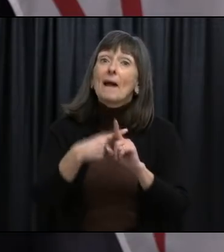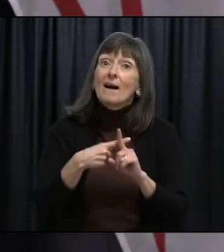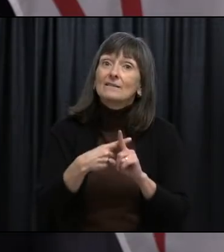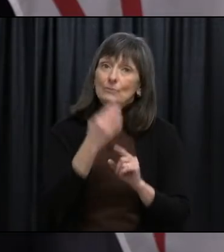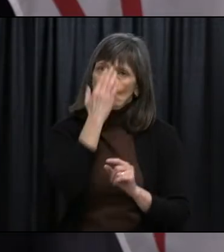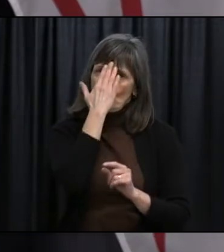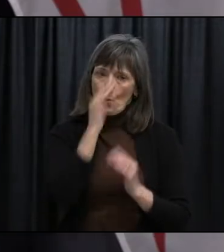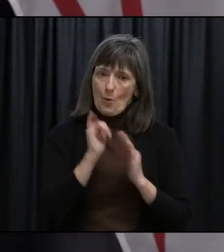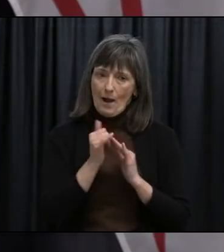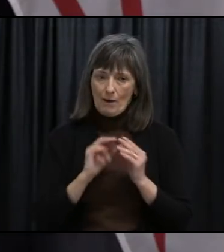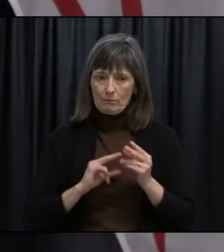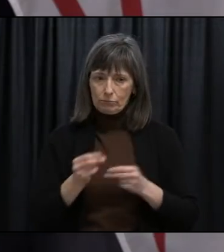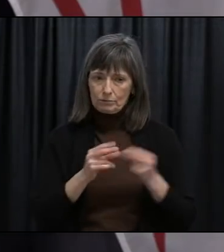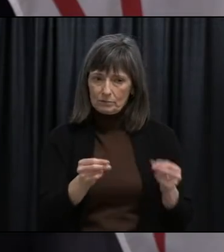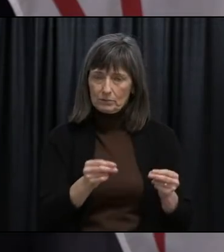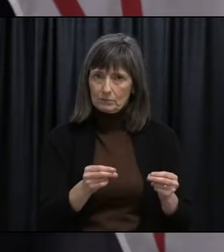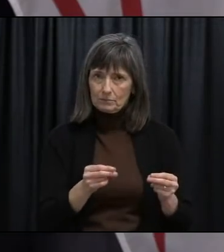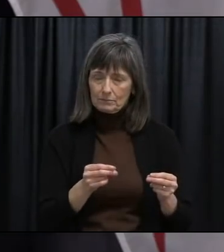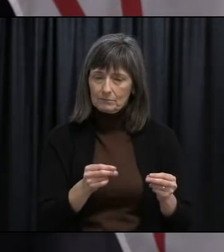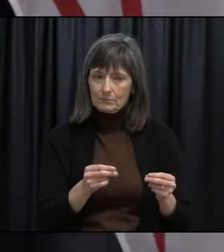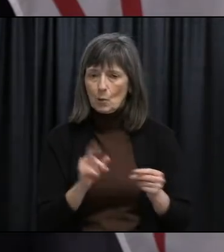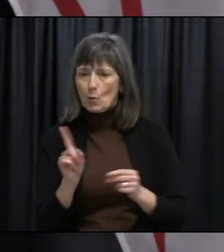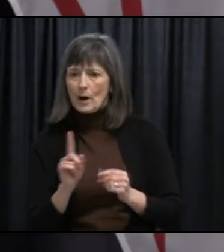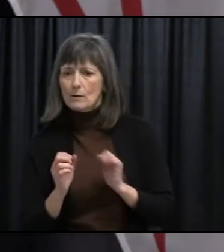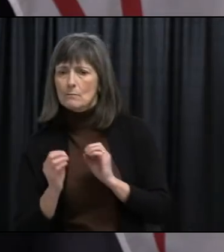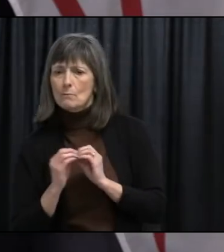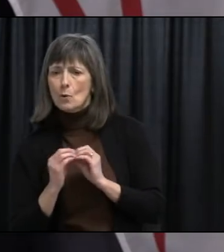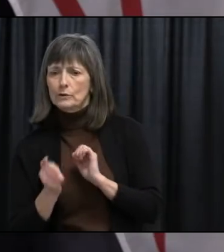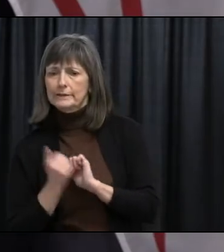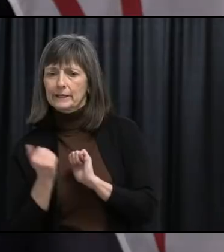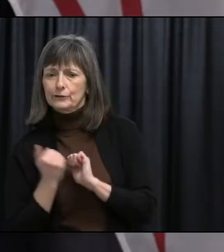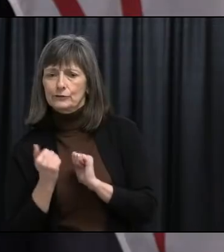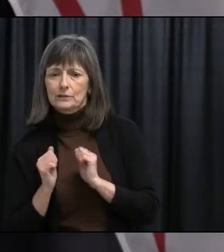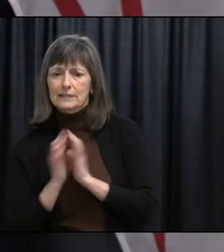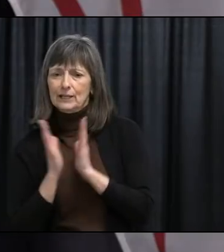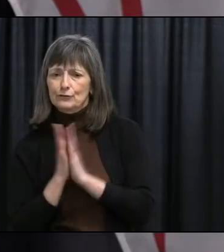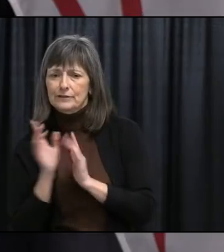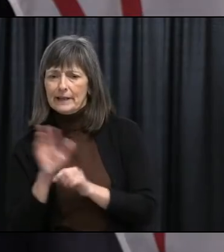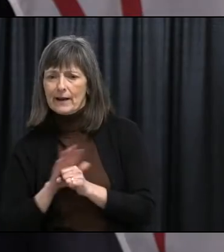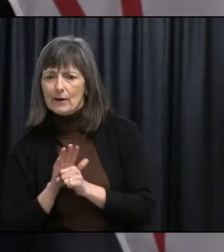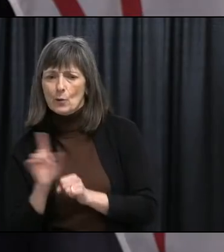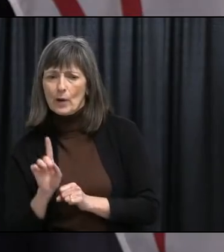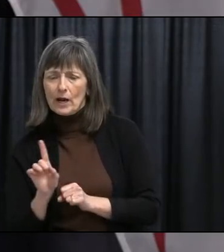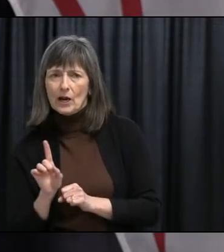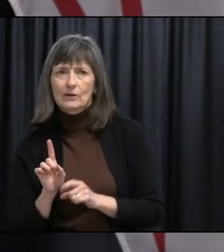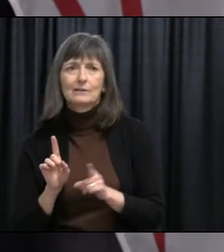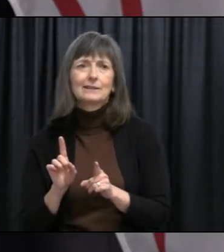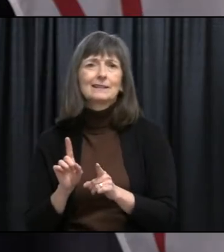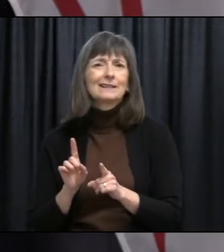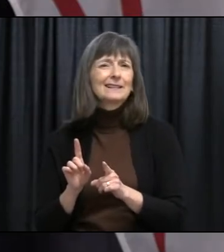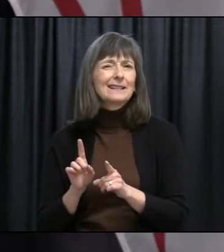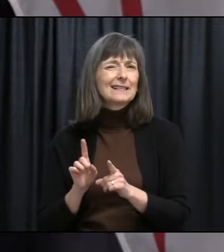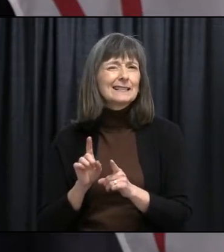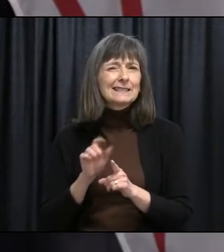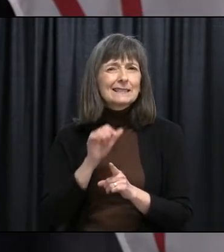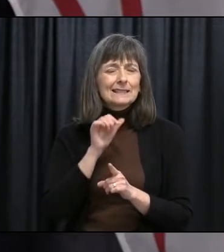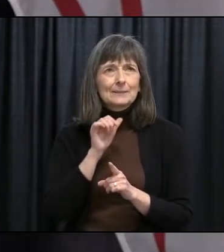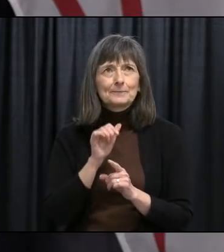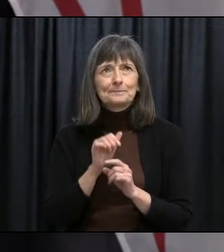transmitted and where we see the risks being, and the risks aren't there in the same way with